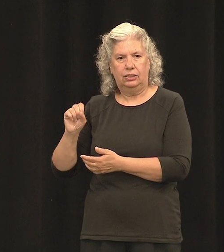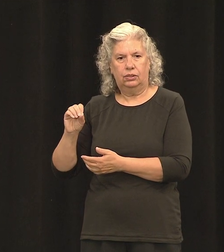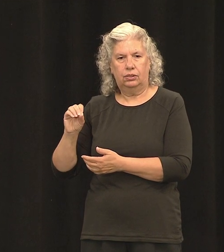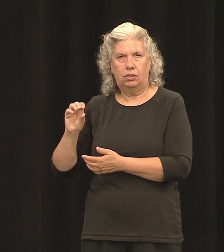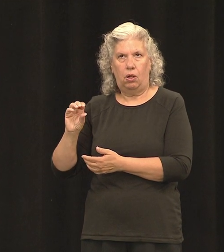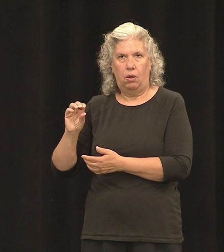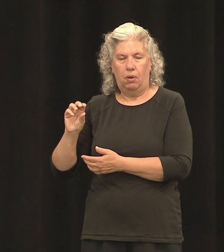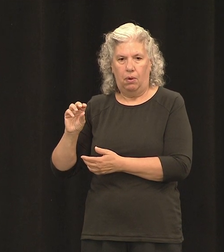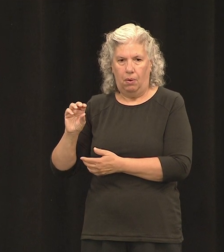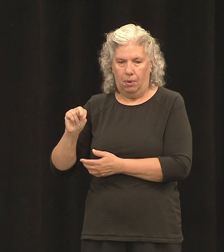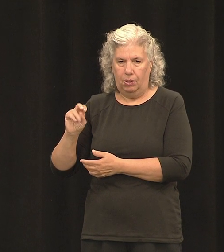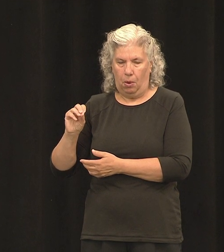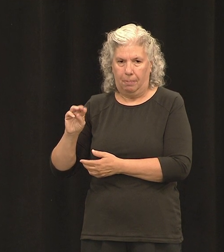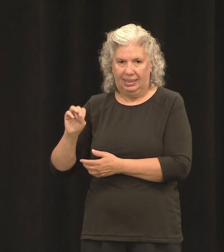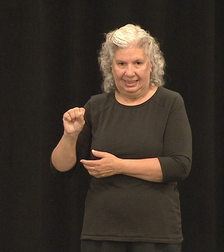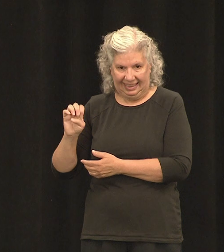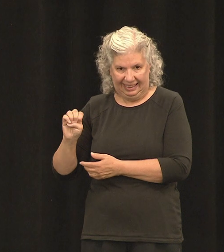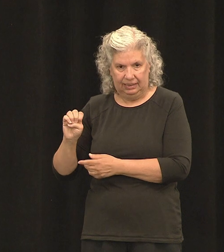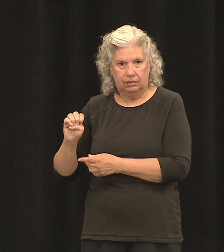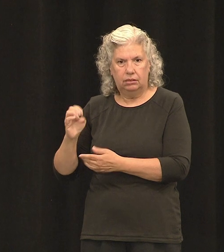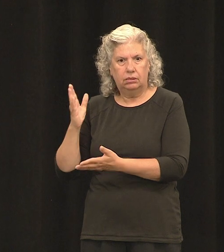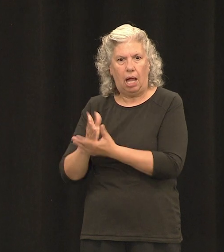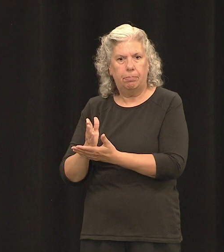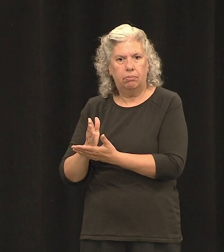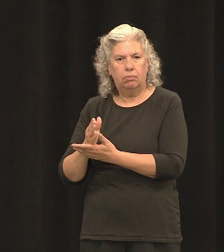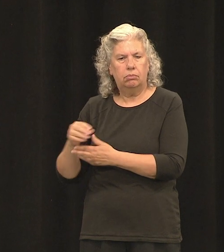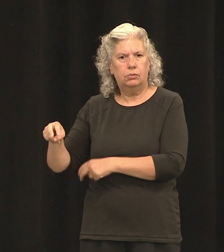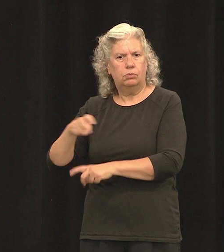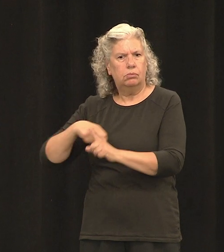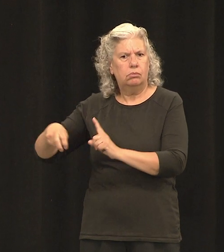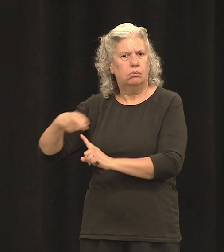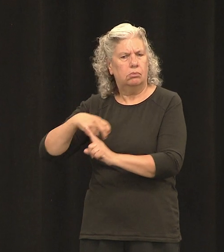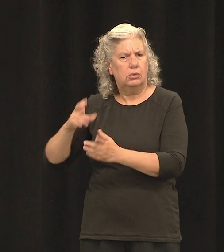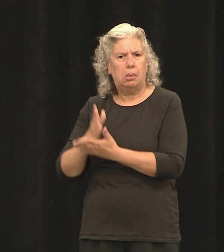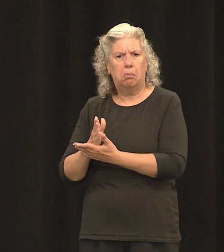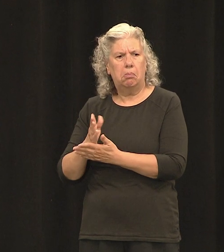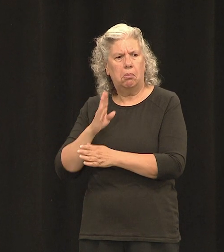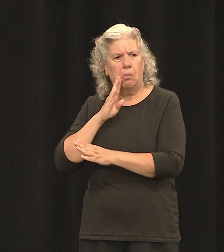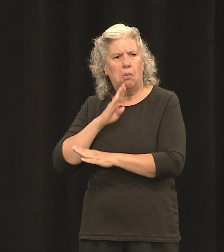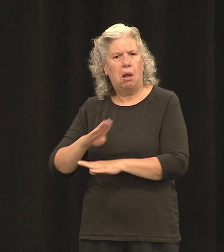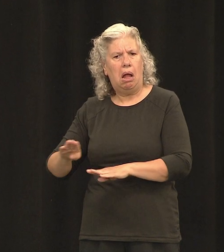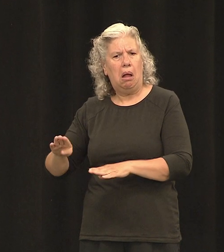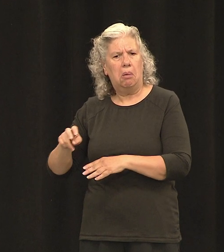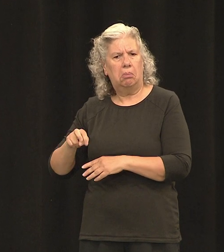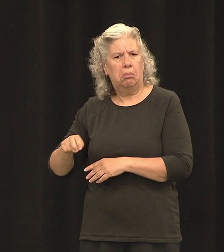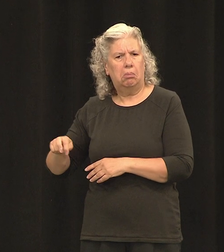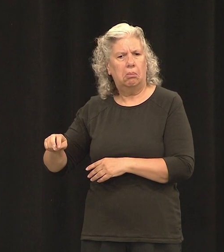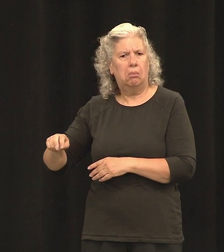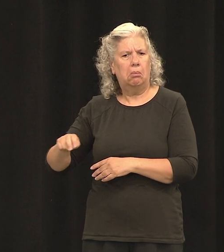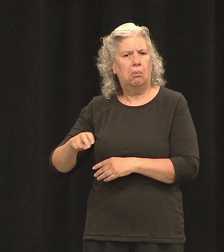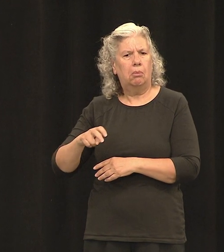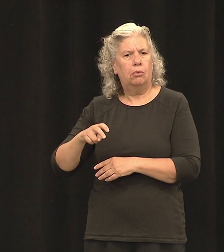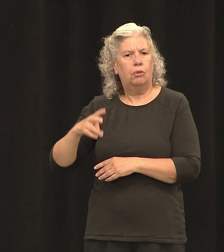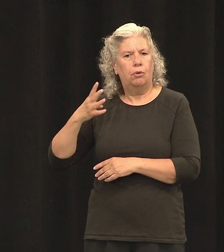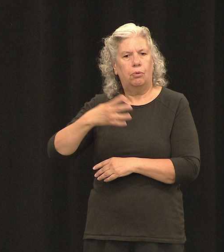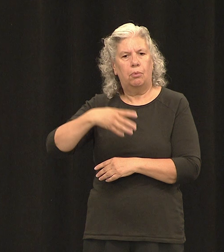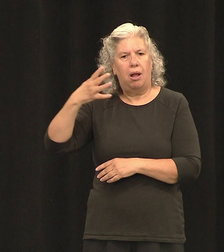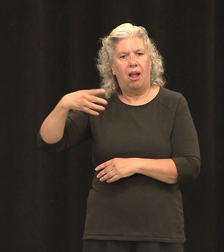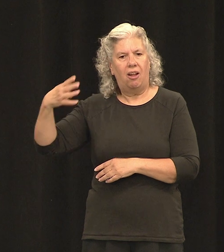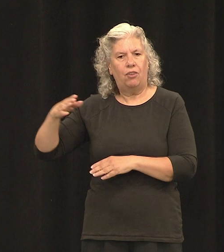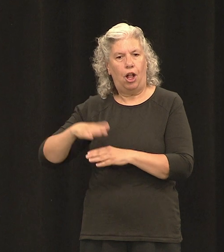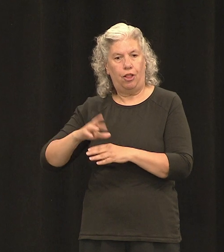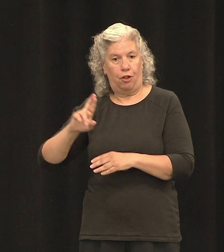The graph on your right also shows that when we treat our mice one time with an